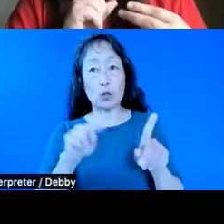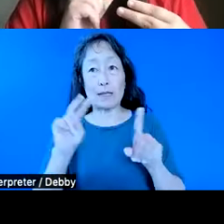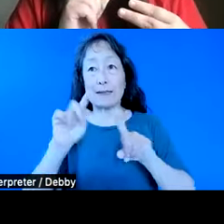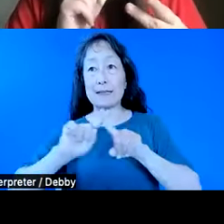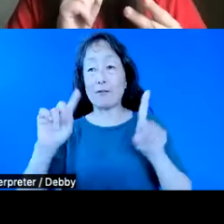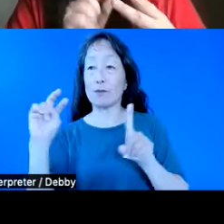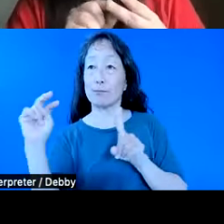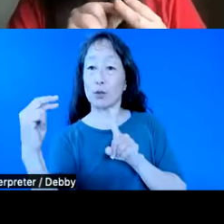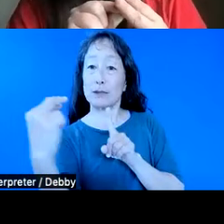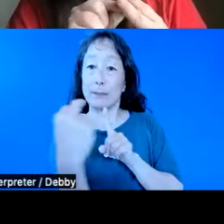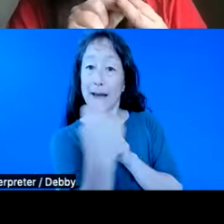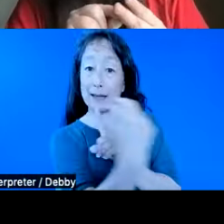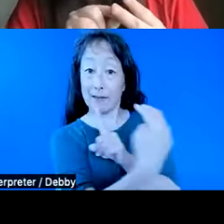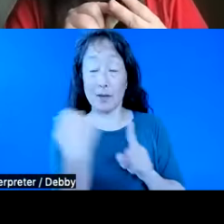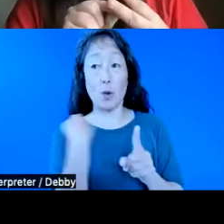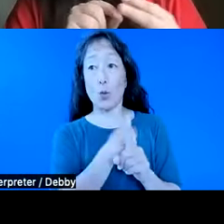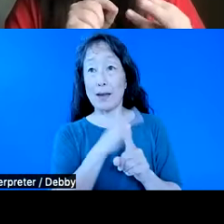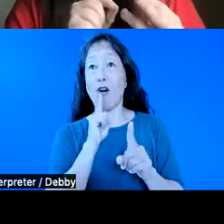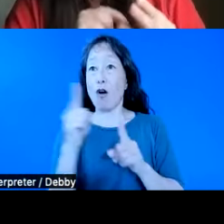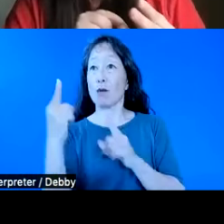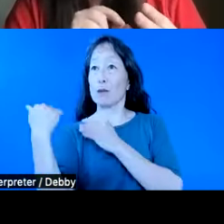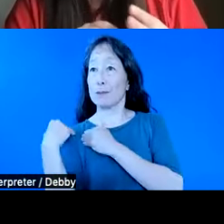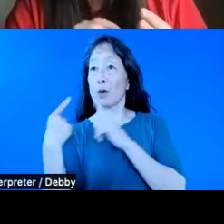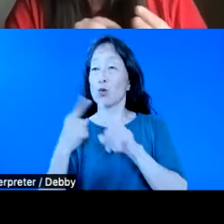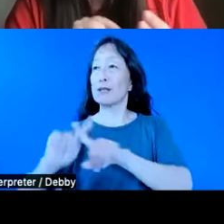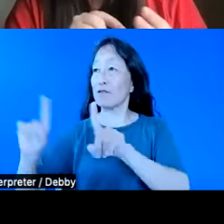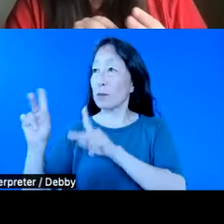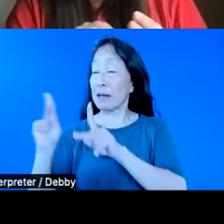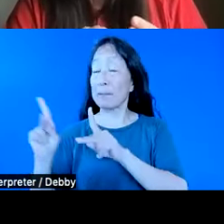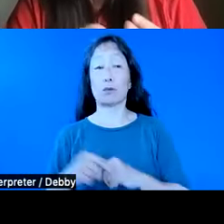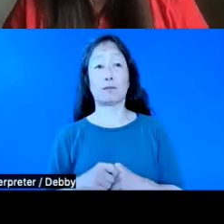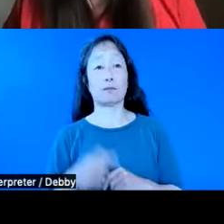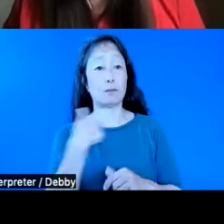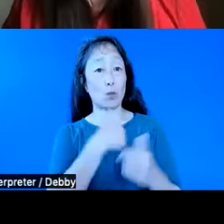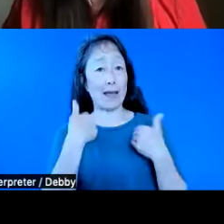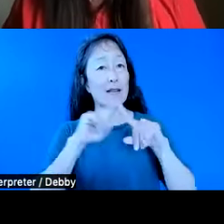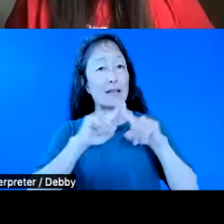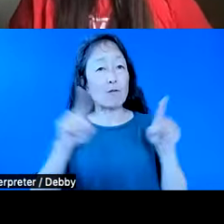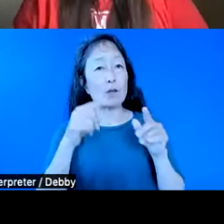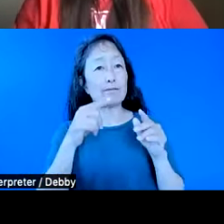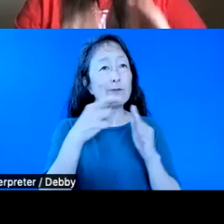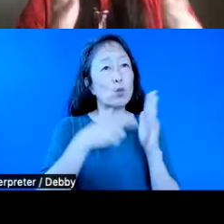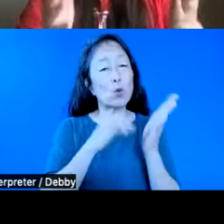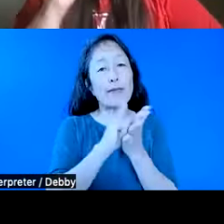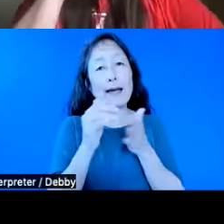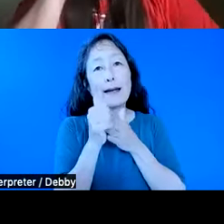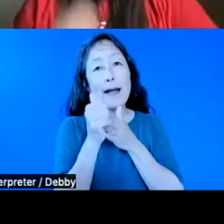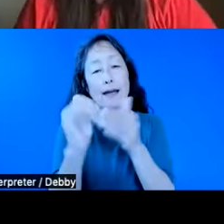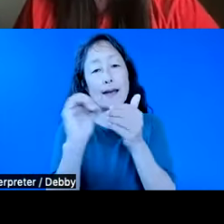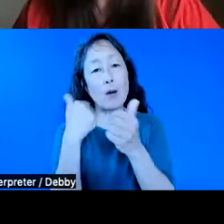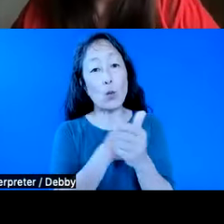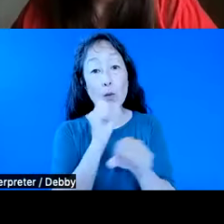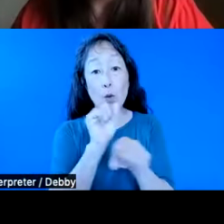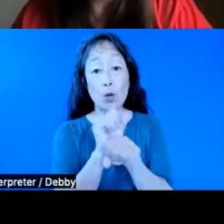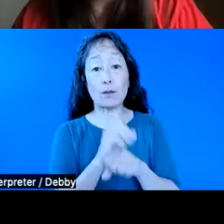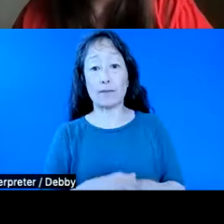people who we are accountable to, and different things that guide the way that we can work. And so with that,